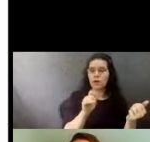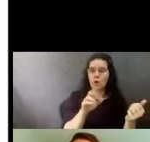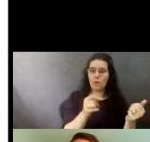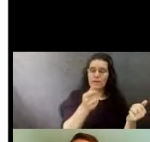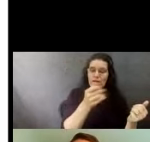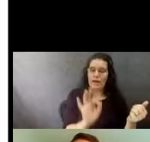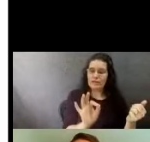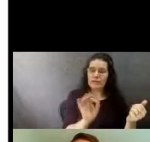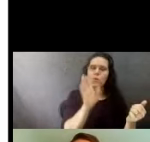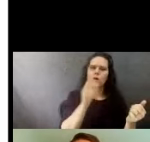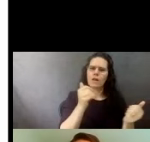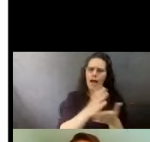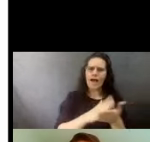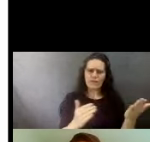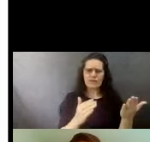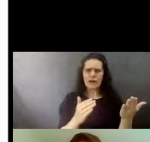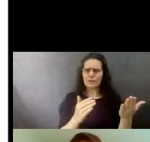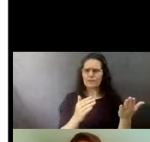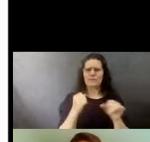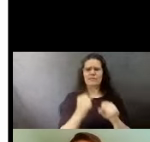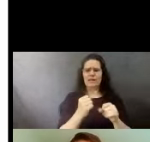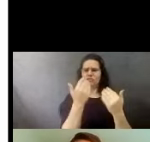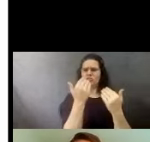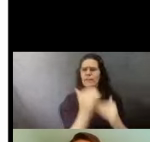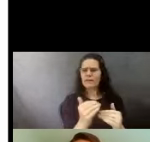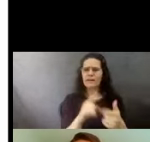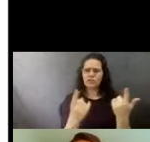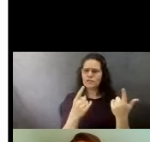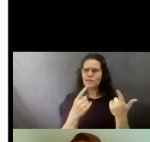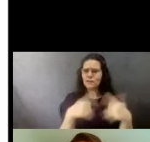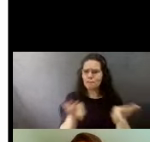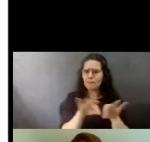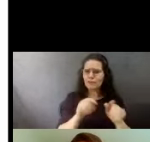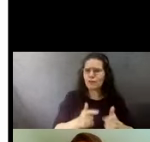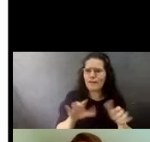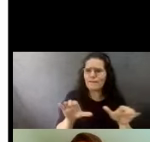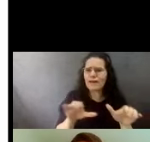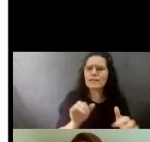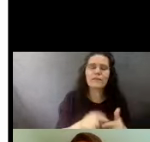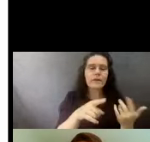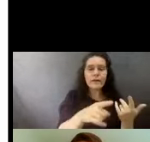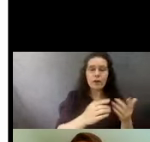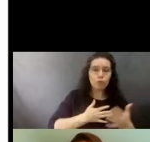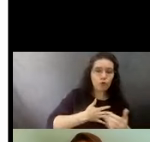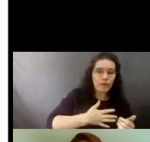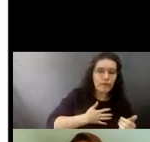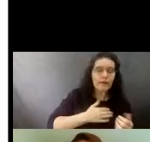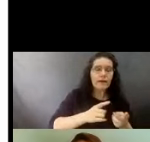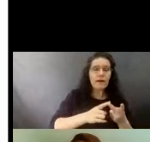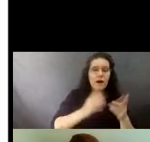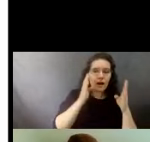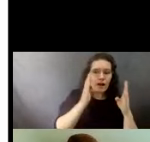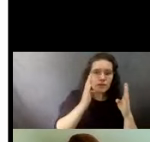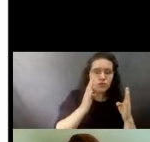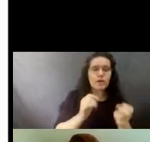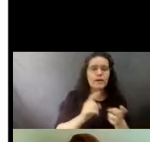some substantial limitations in major life activities like breathing or concentrating or interacting with others. But then there's going to be some